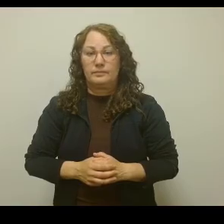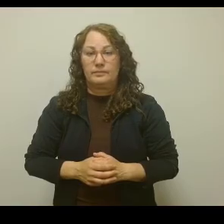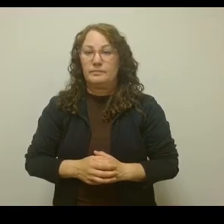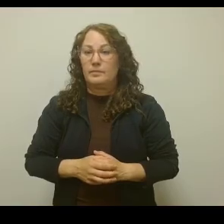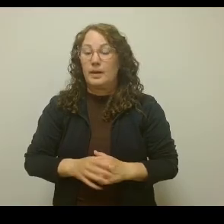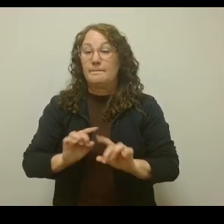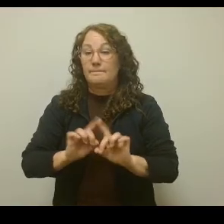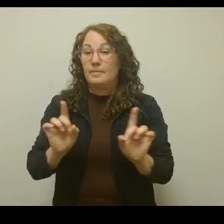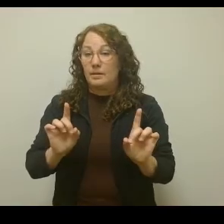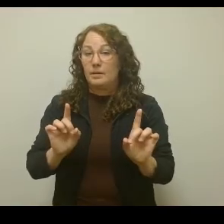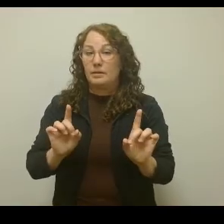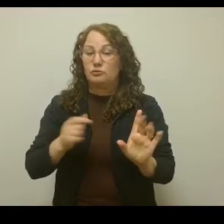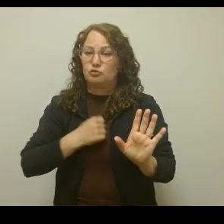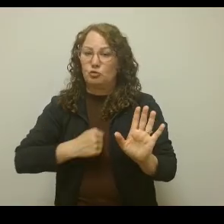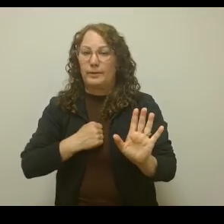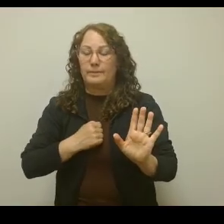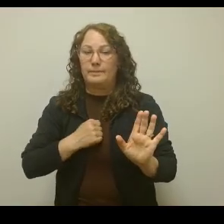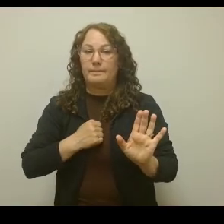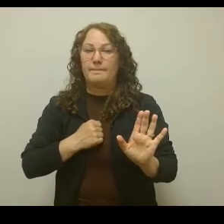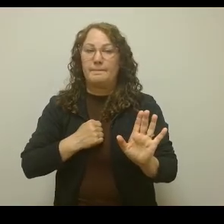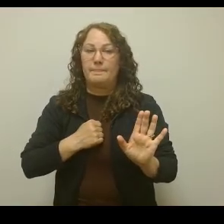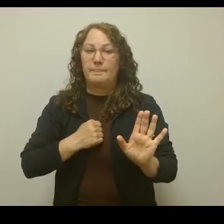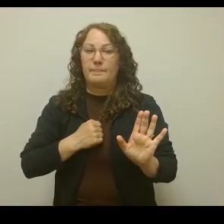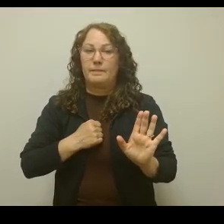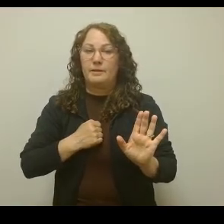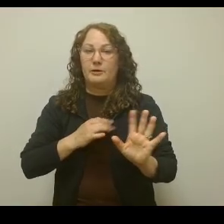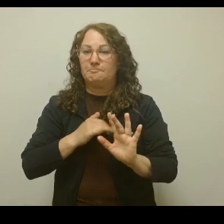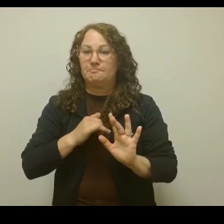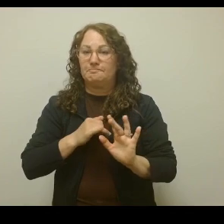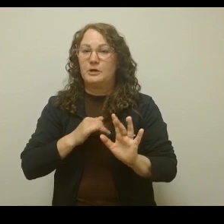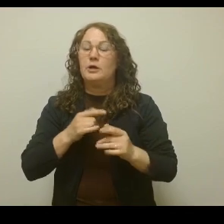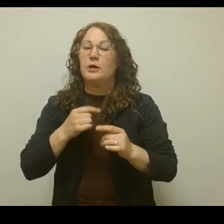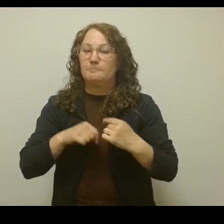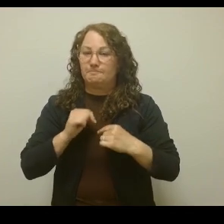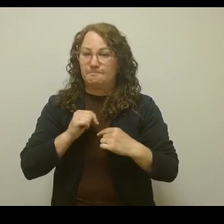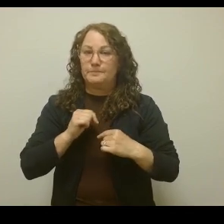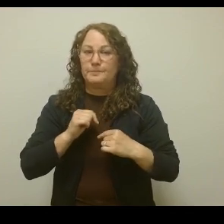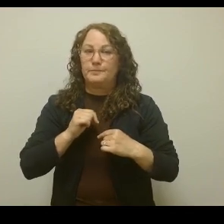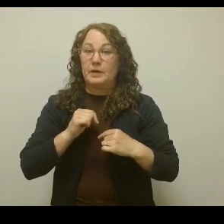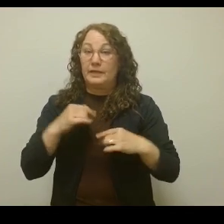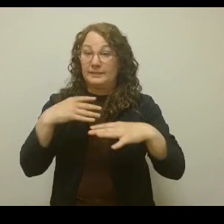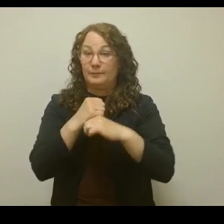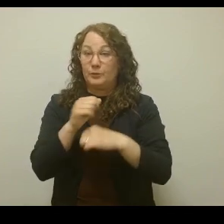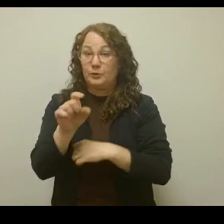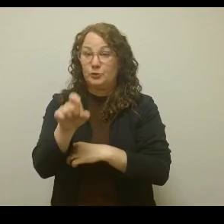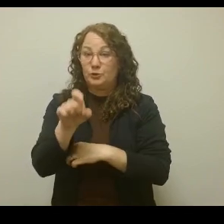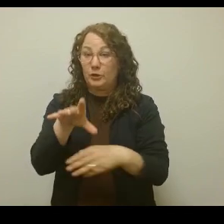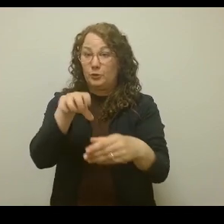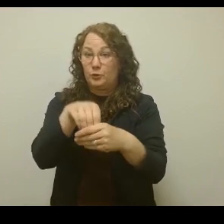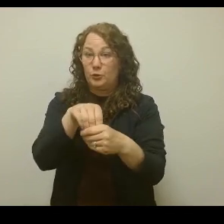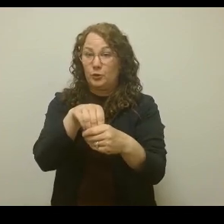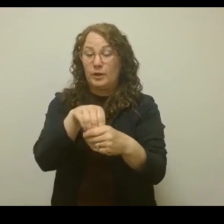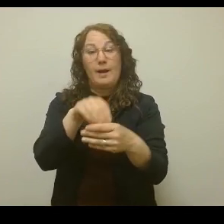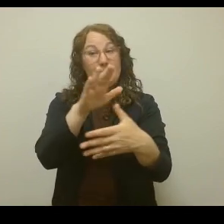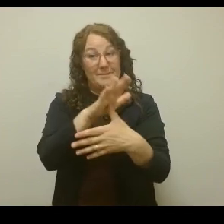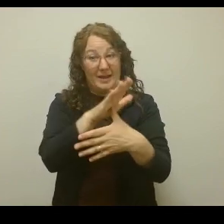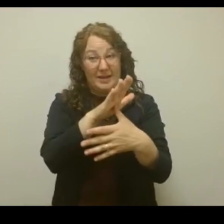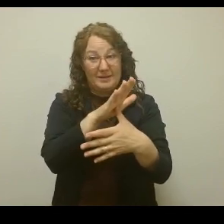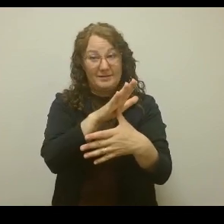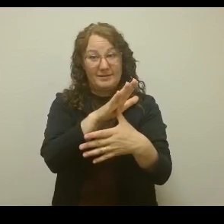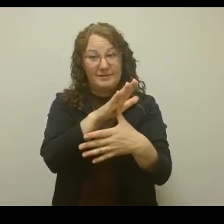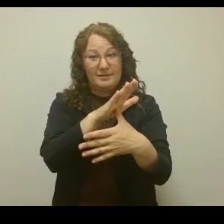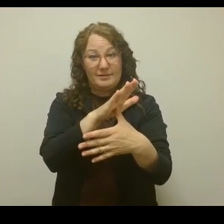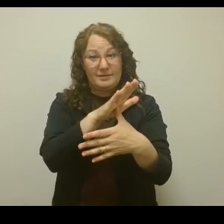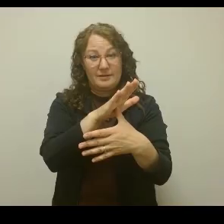But only, sorry, a summary should include only the main points or ideas,